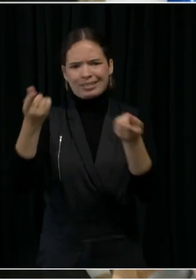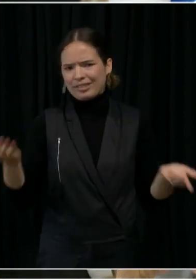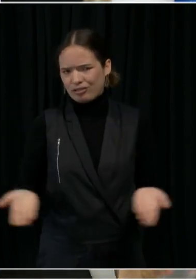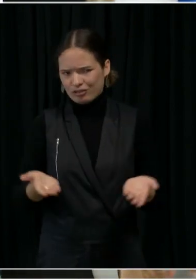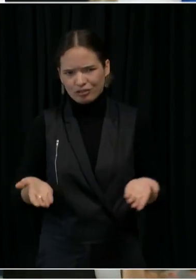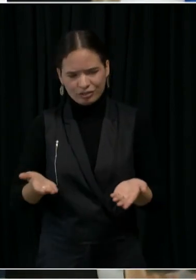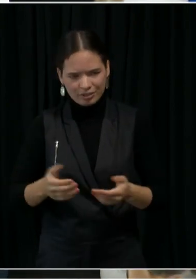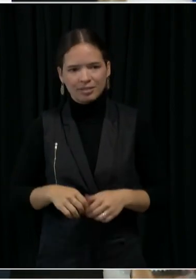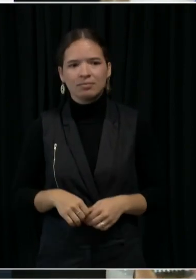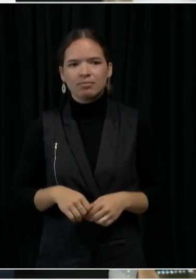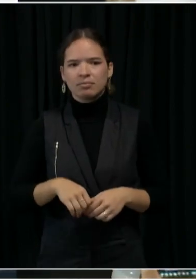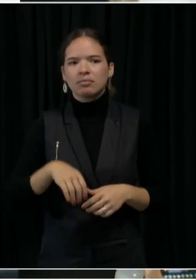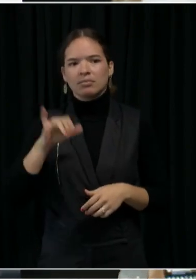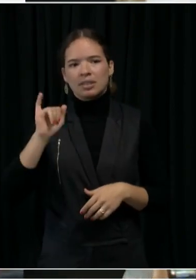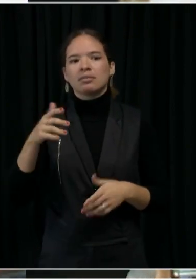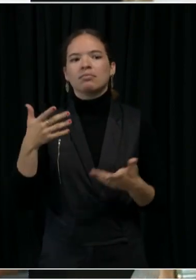Washingtonian,